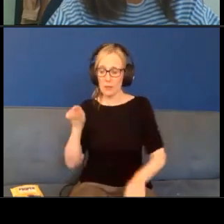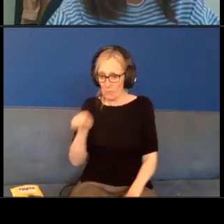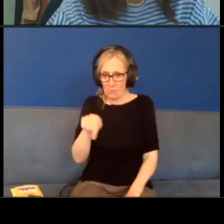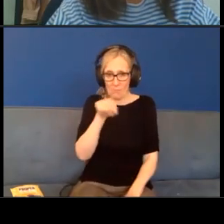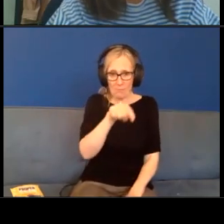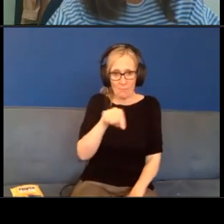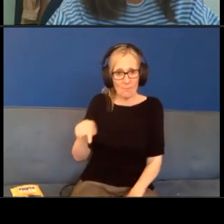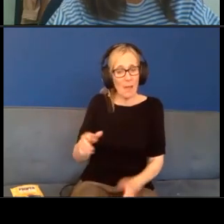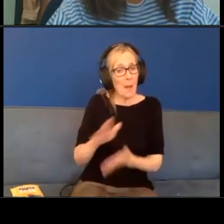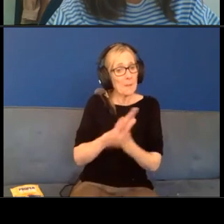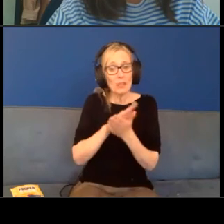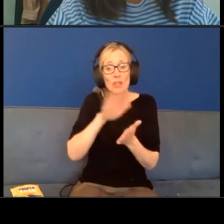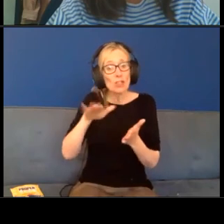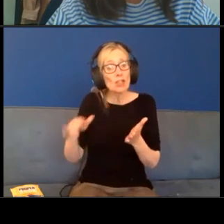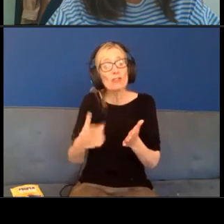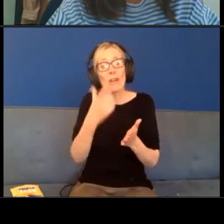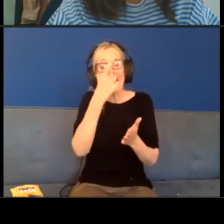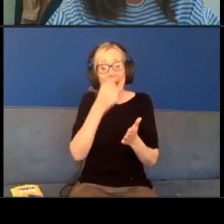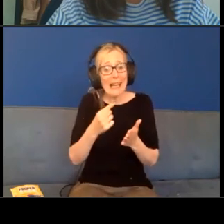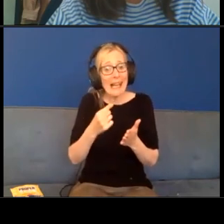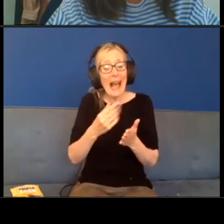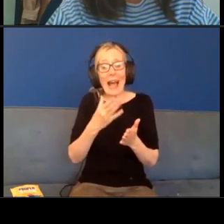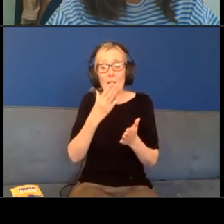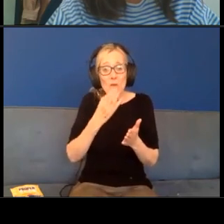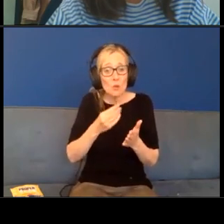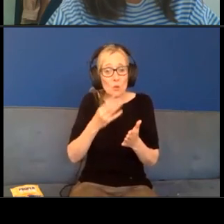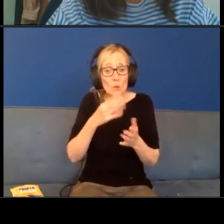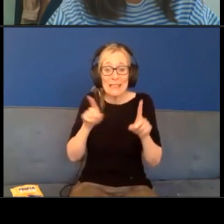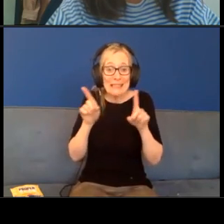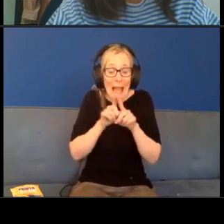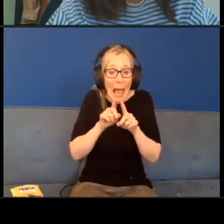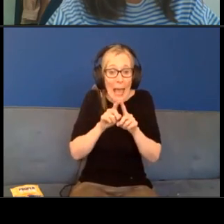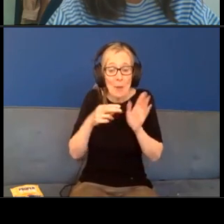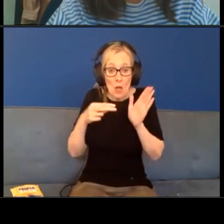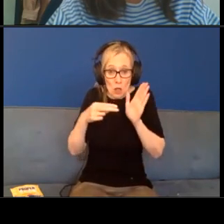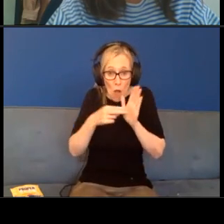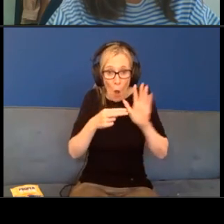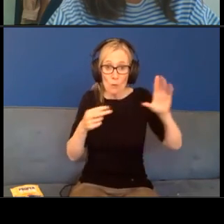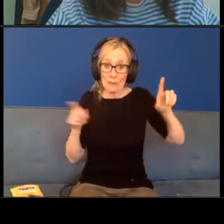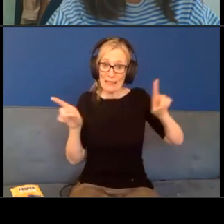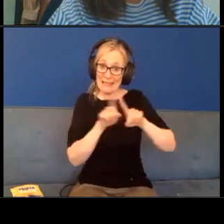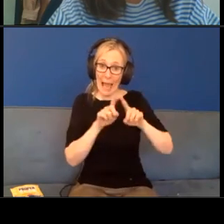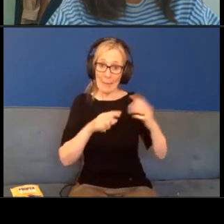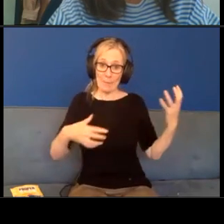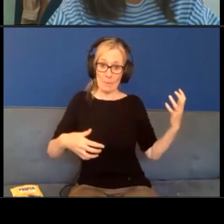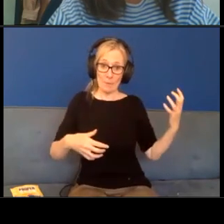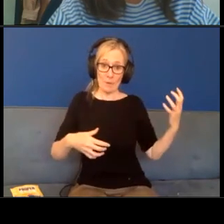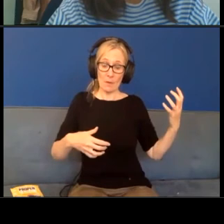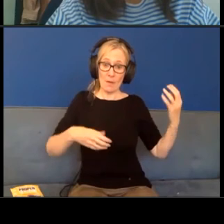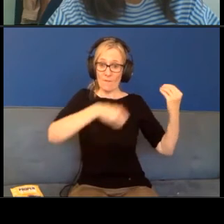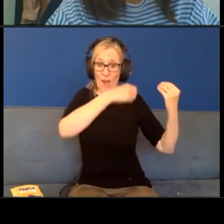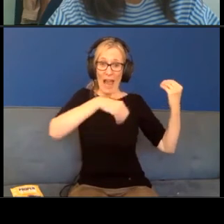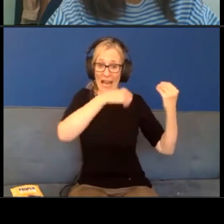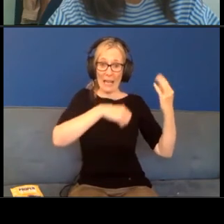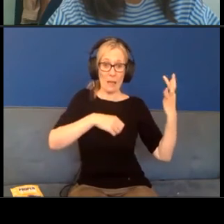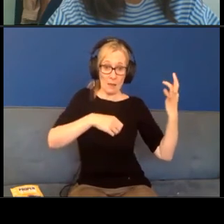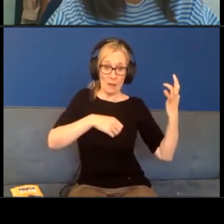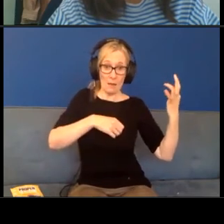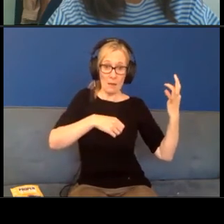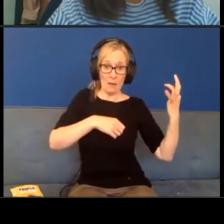to use the same point in the string, you know, the note is in the same position on the string as it would be on a standard violin.